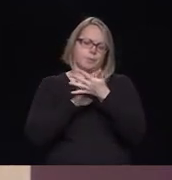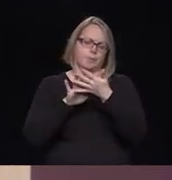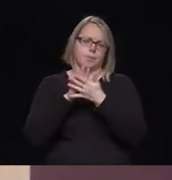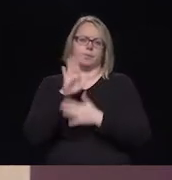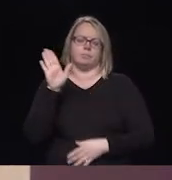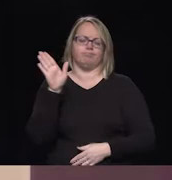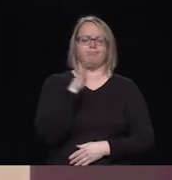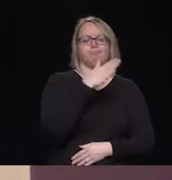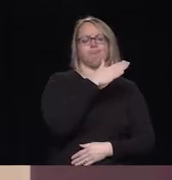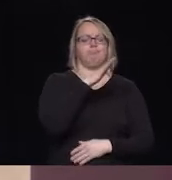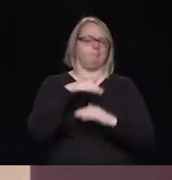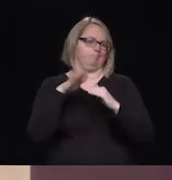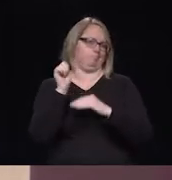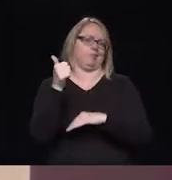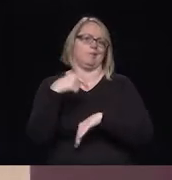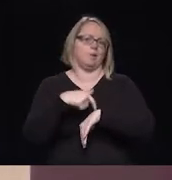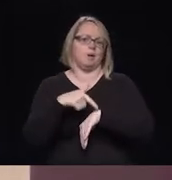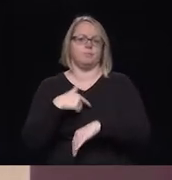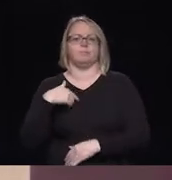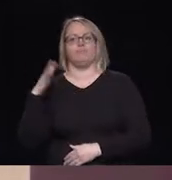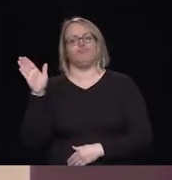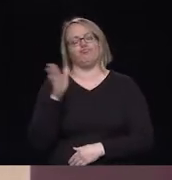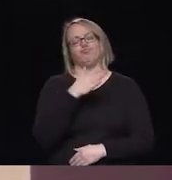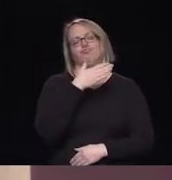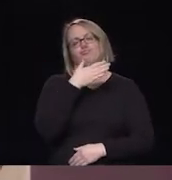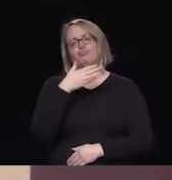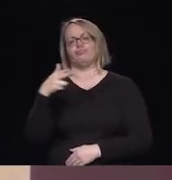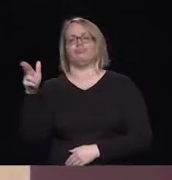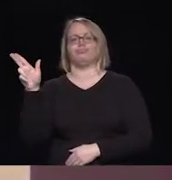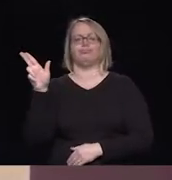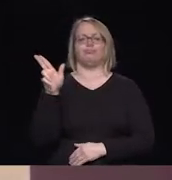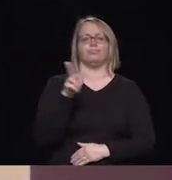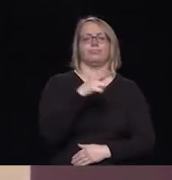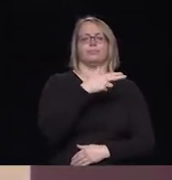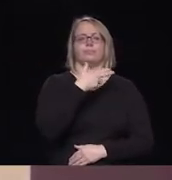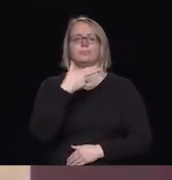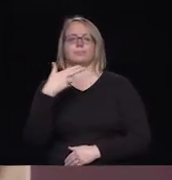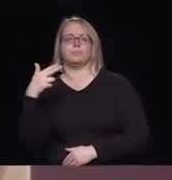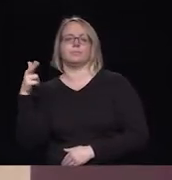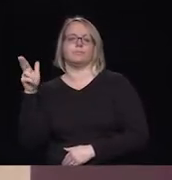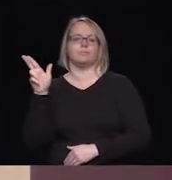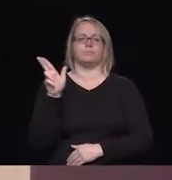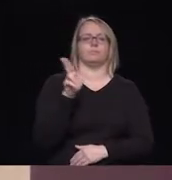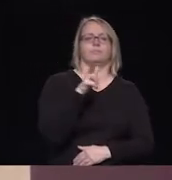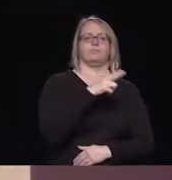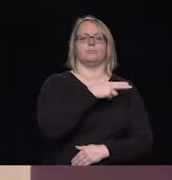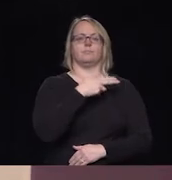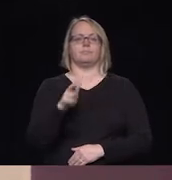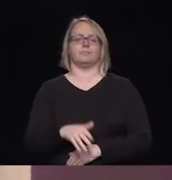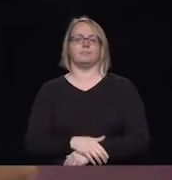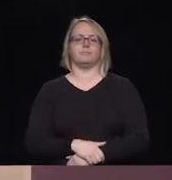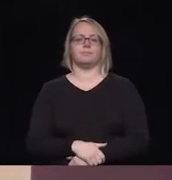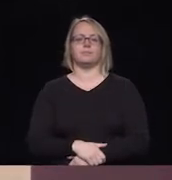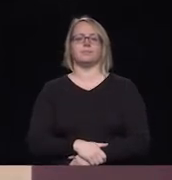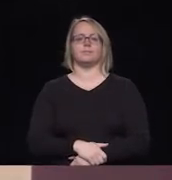Now when you run out of paint just reload your brush. I'm going back and forth.